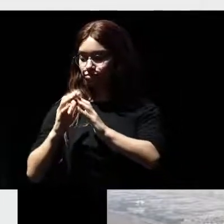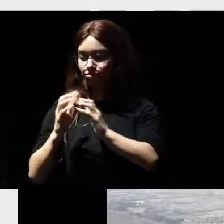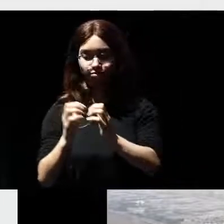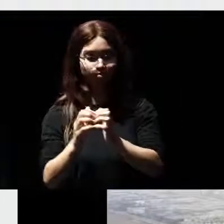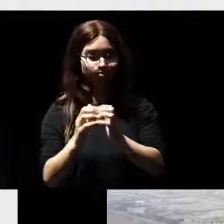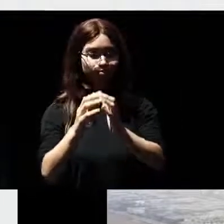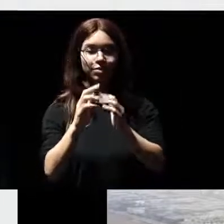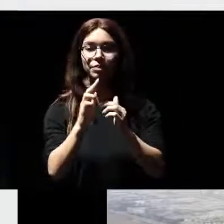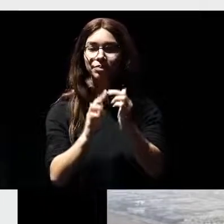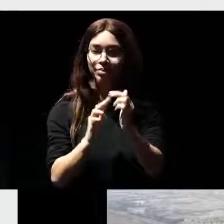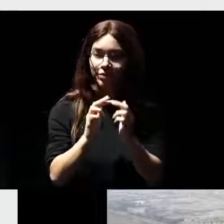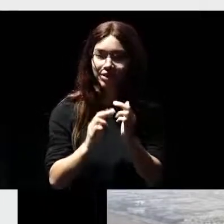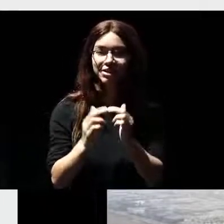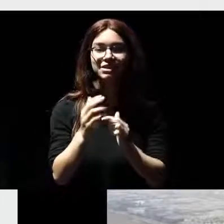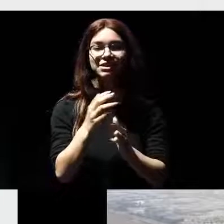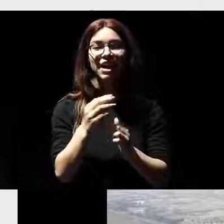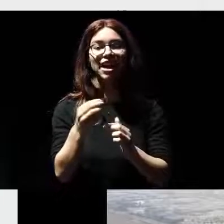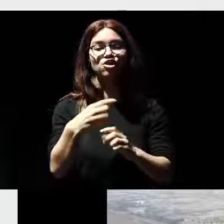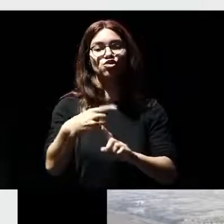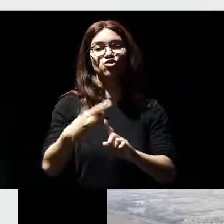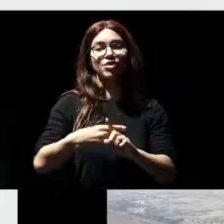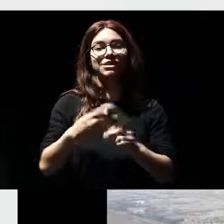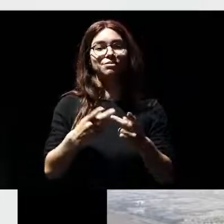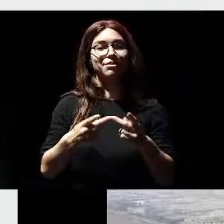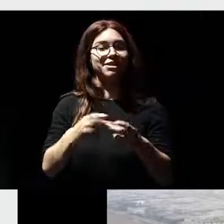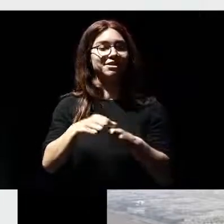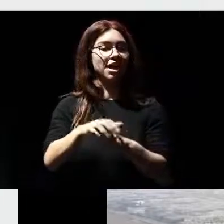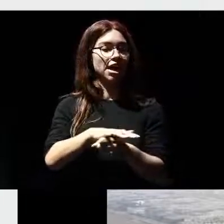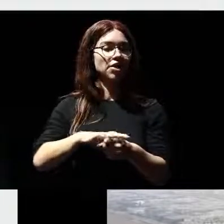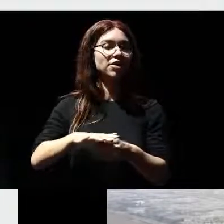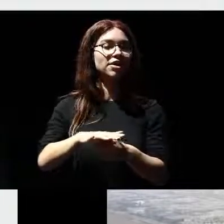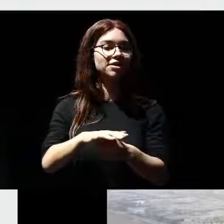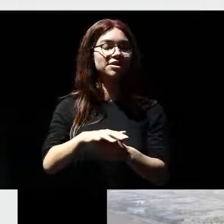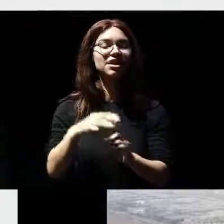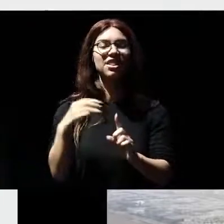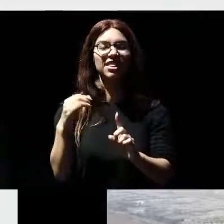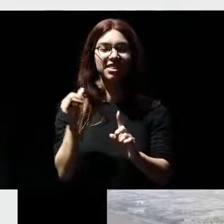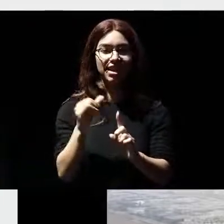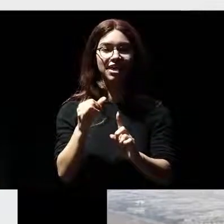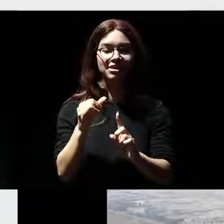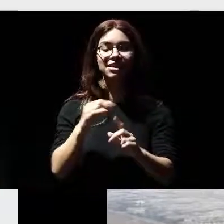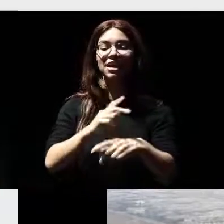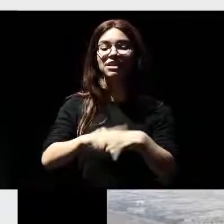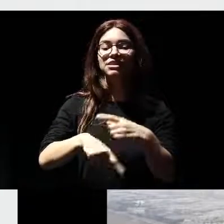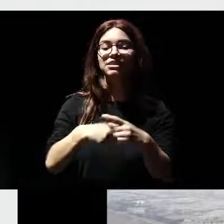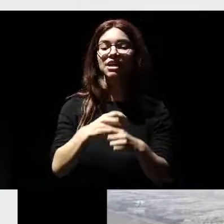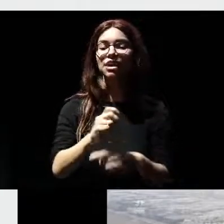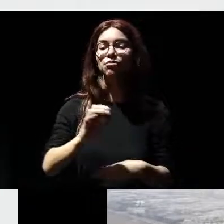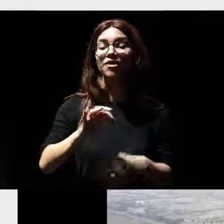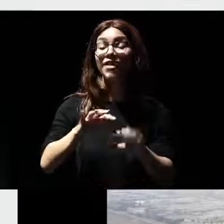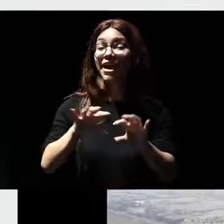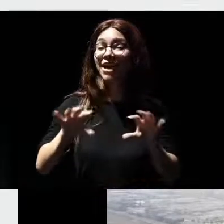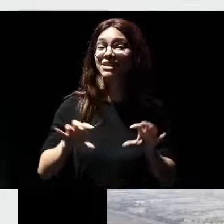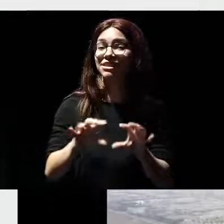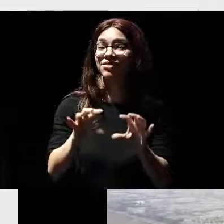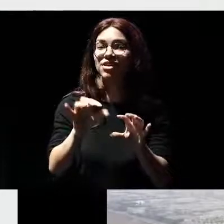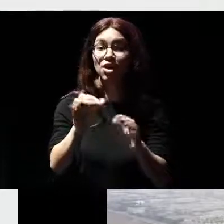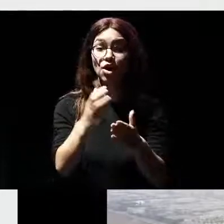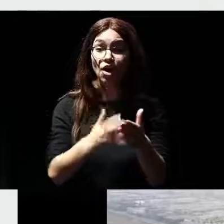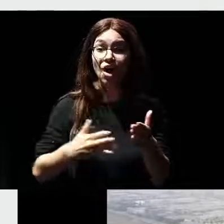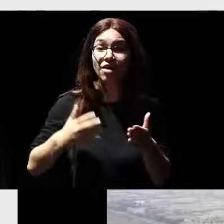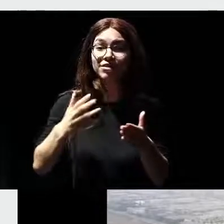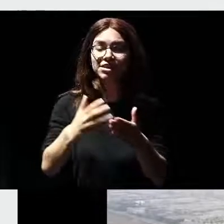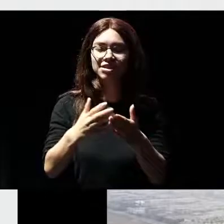build buildings and rent space in the area. That's a type of activity that often